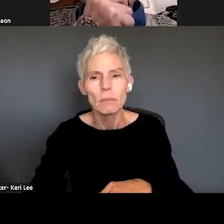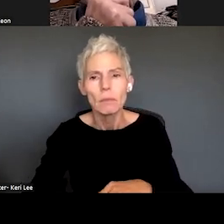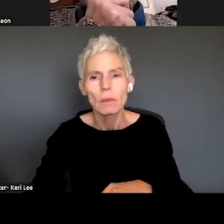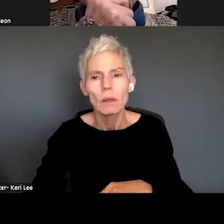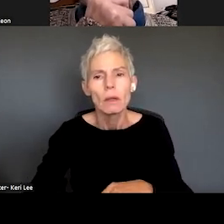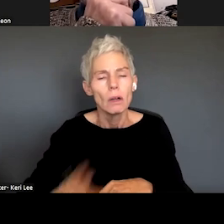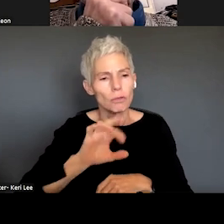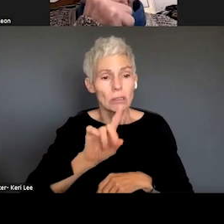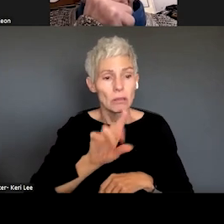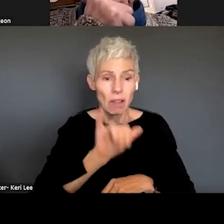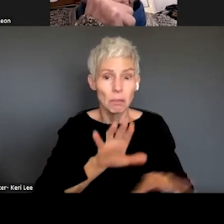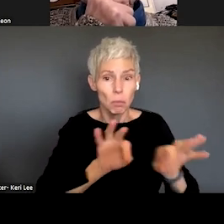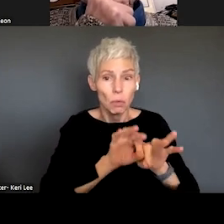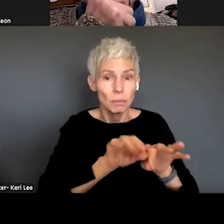important.